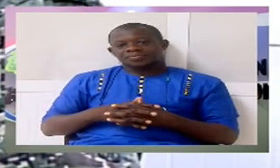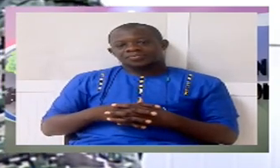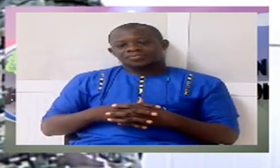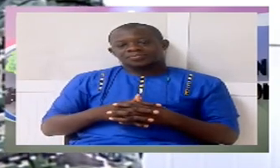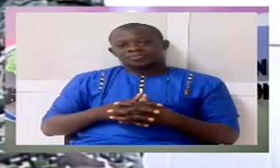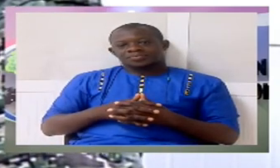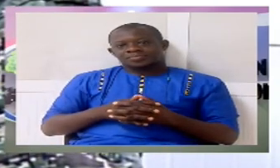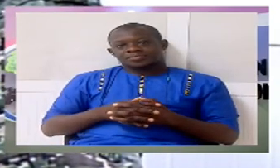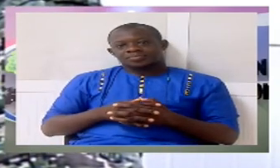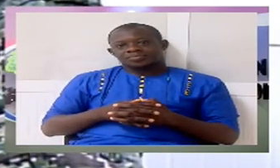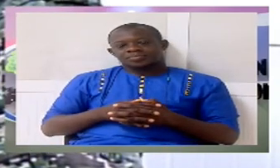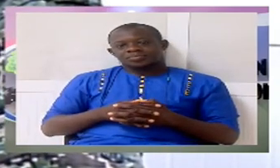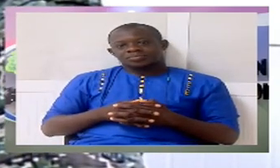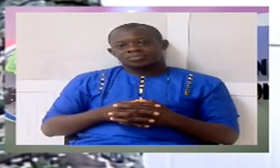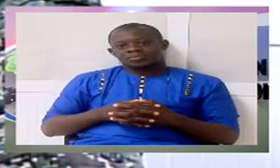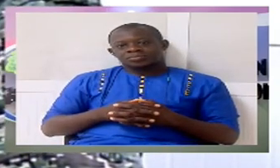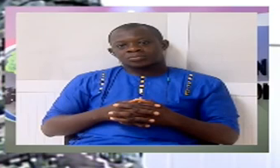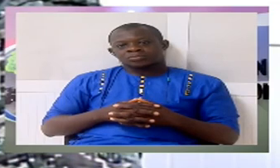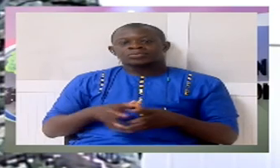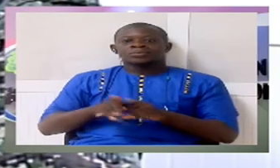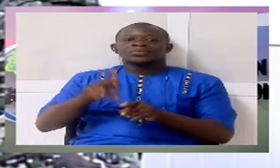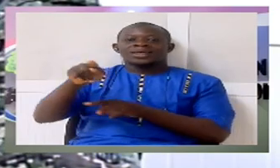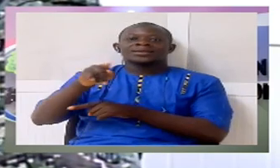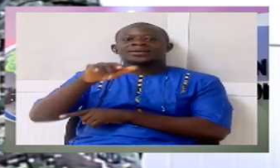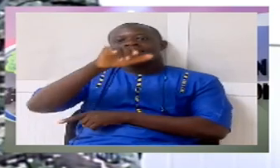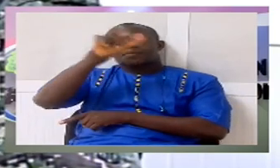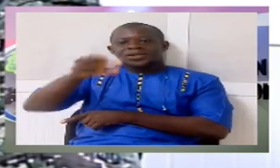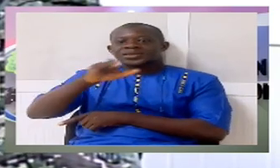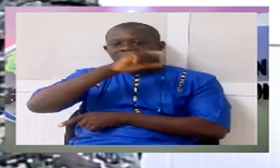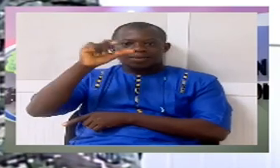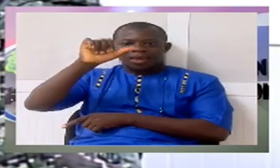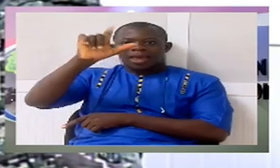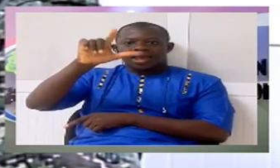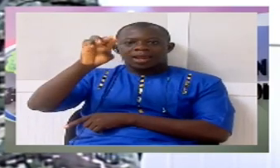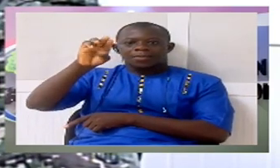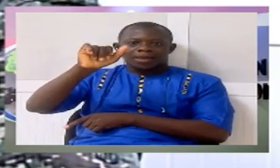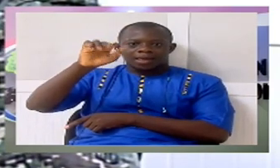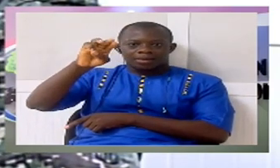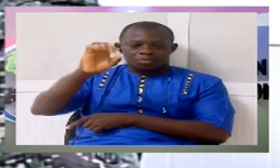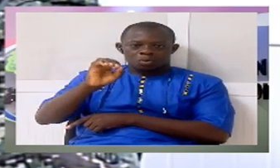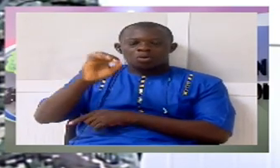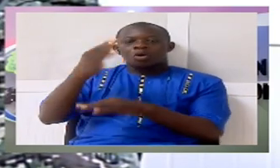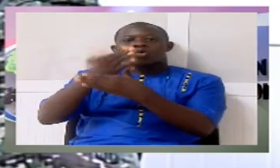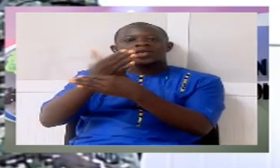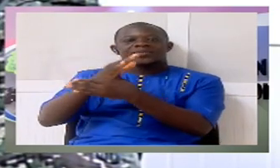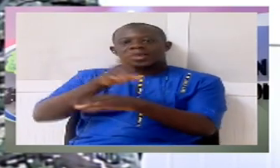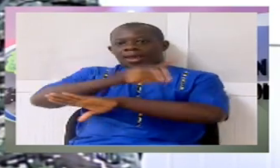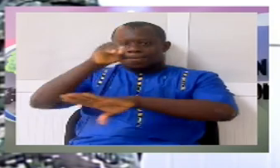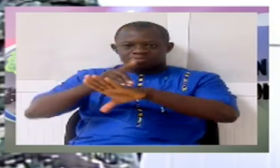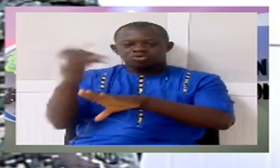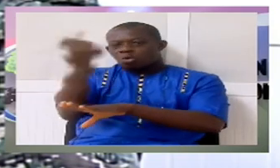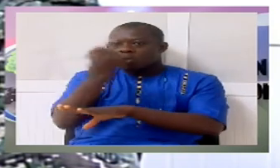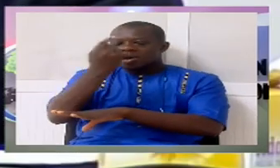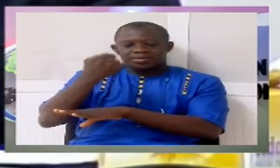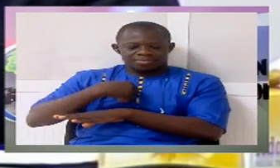moto bo bu ki almamo westfield. That was almamo at westfield. Wala yi was the only one I was aware